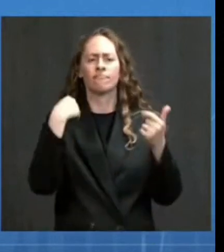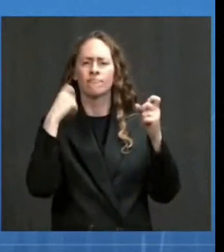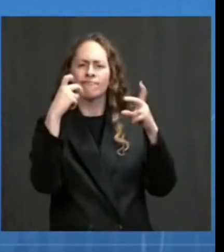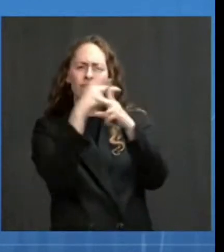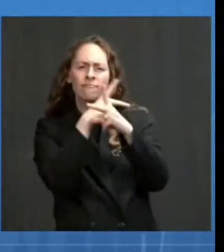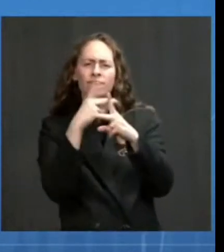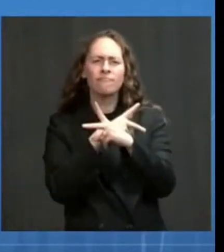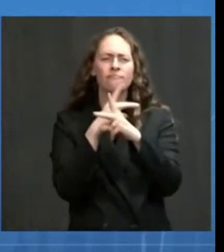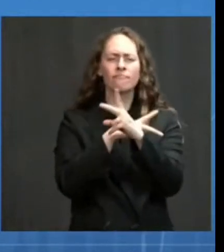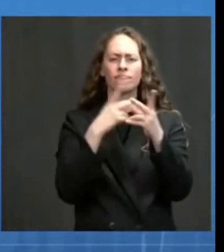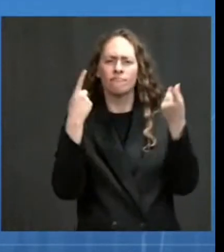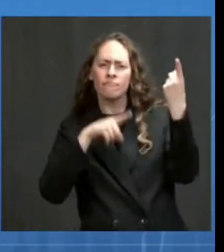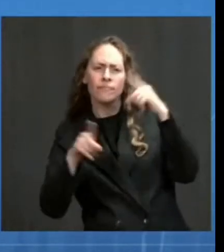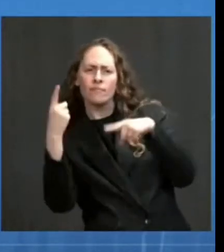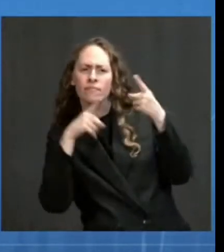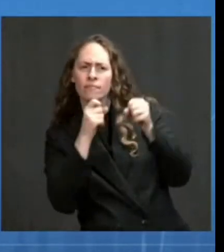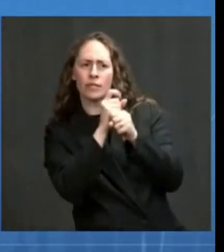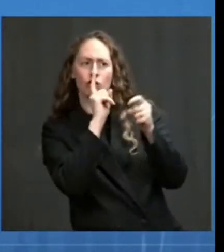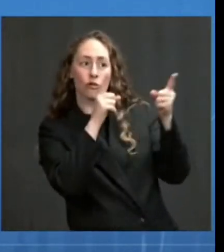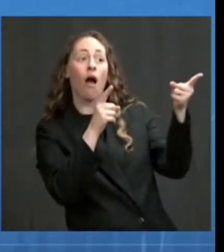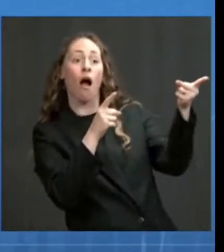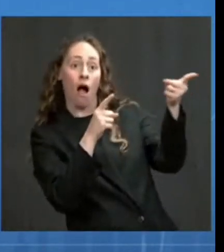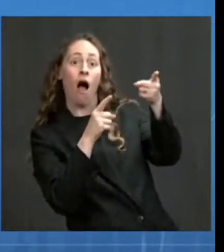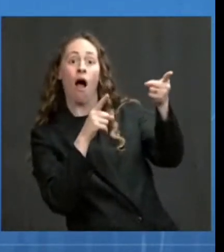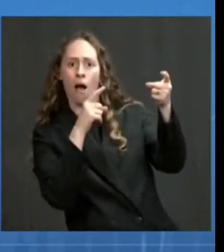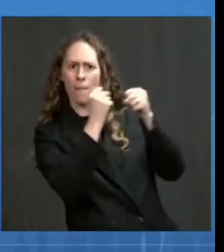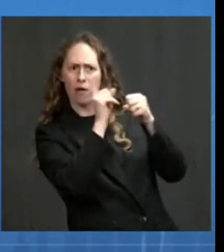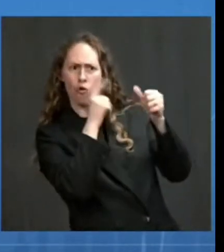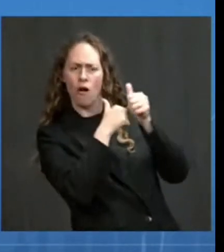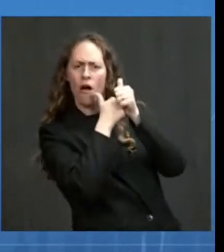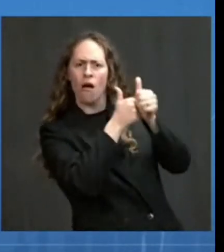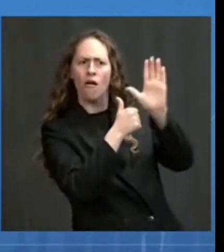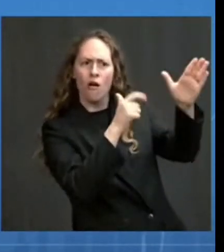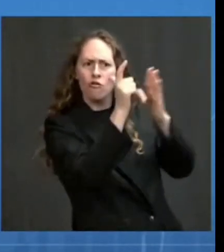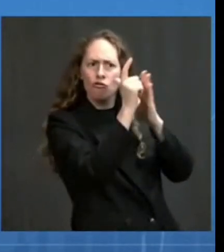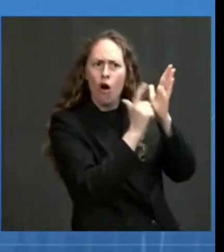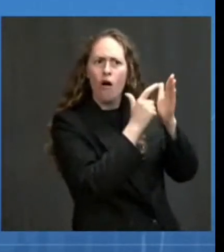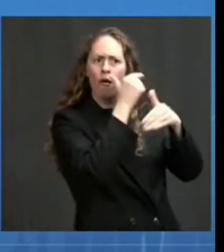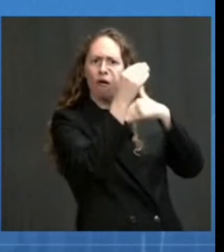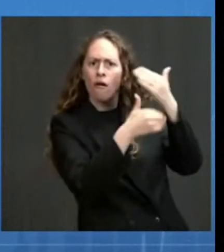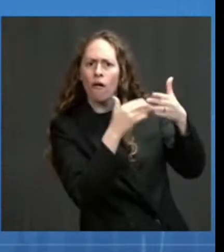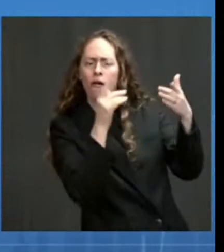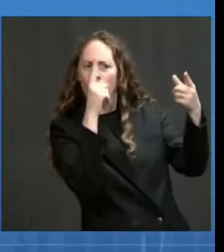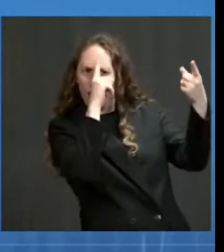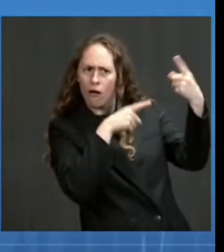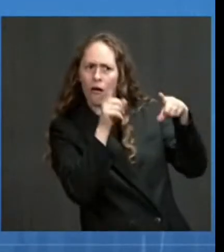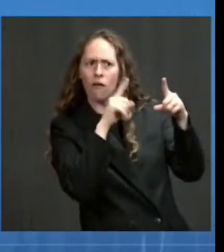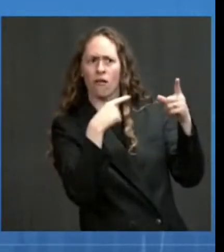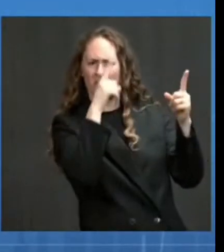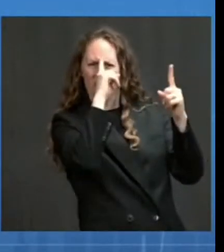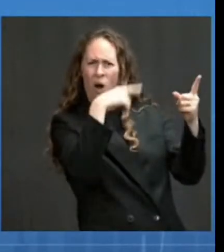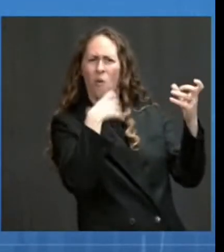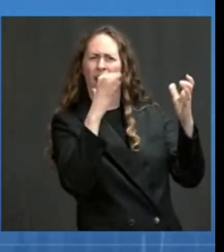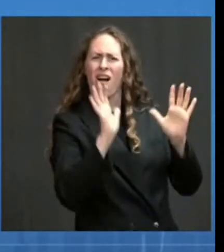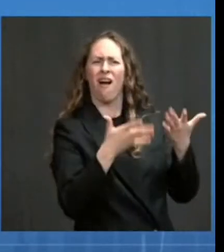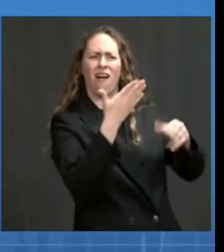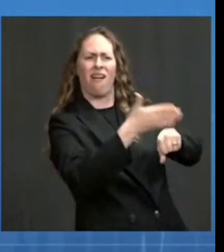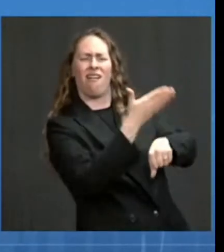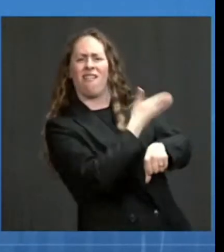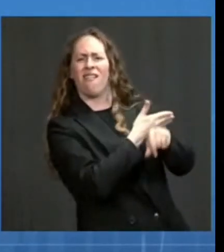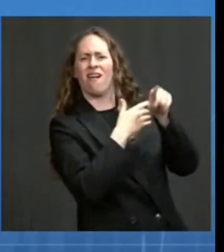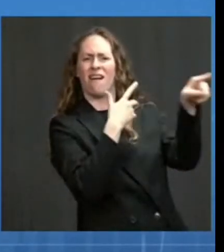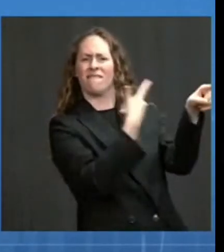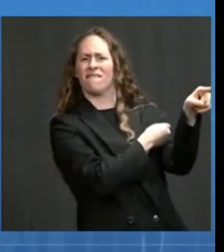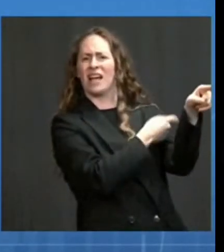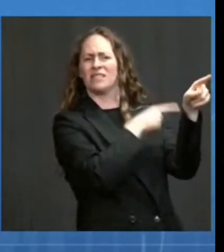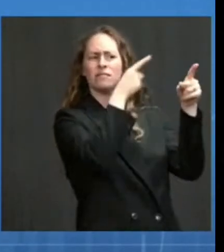vaccination efforts in these countries. These U.S. doses will boost vaccination efforts in these countries. And just as our work to vaccinate Americans does not stop on July 4th, and